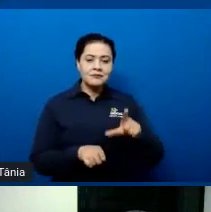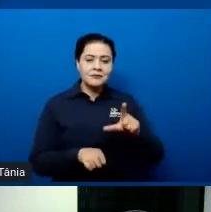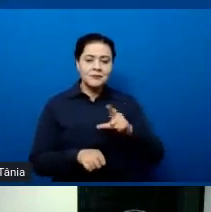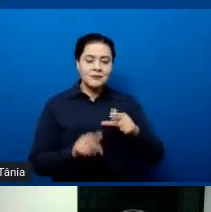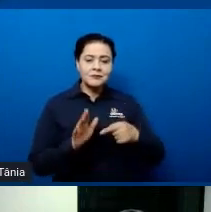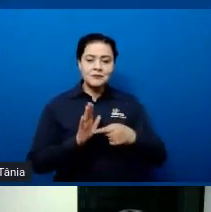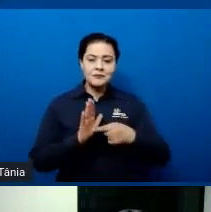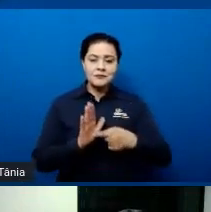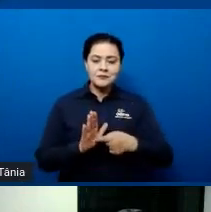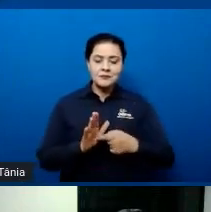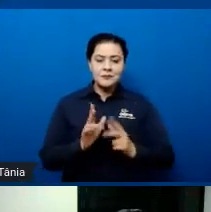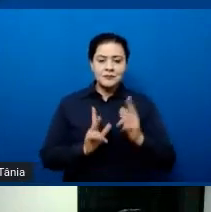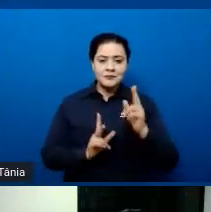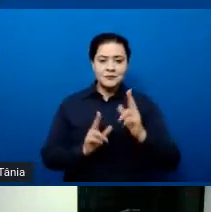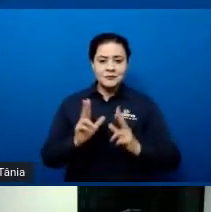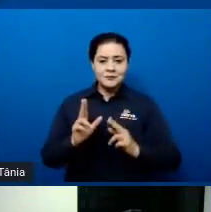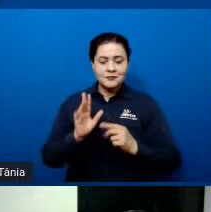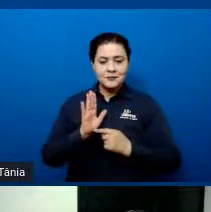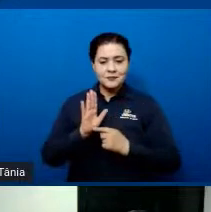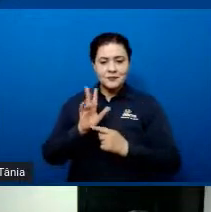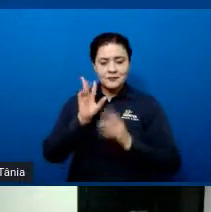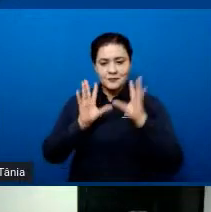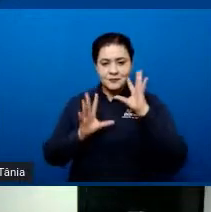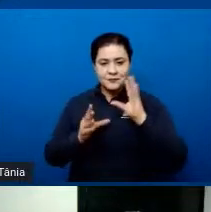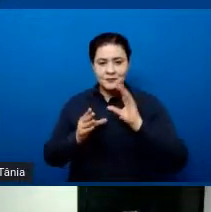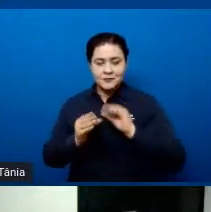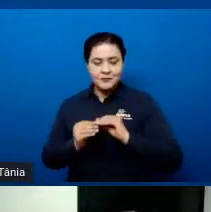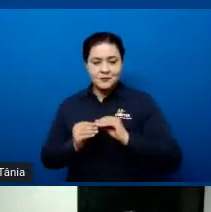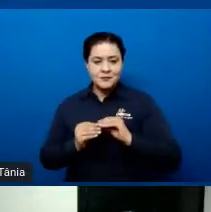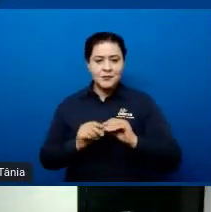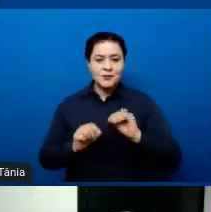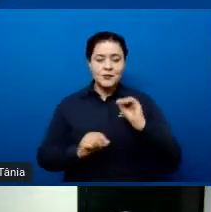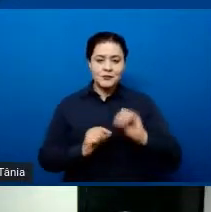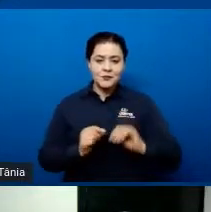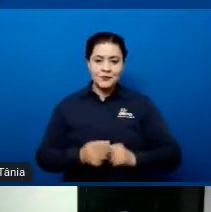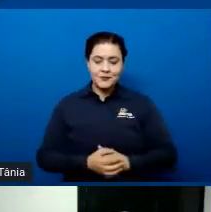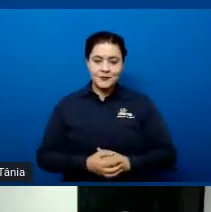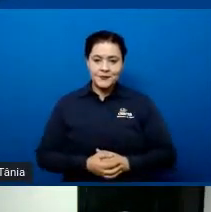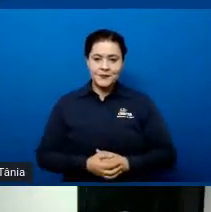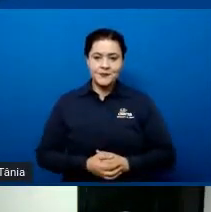isso aí. Pra vocês entenderem.